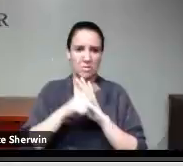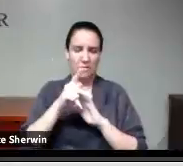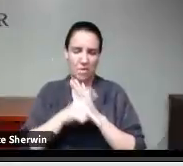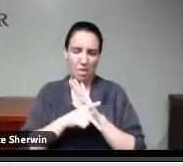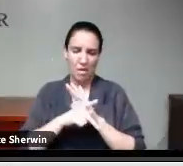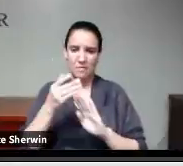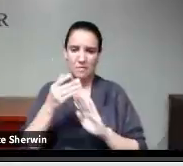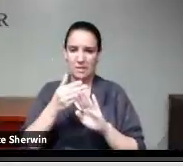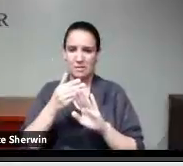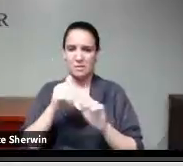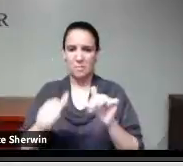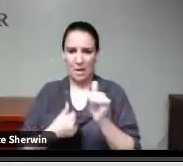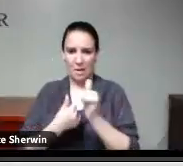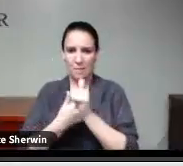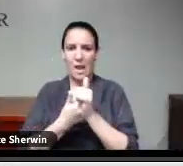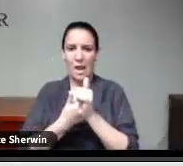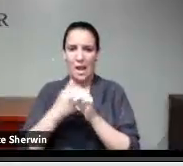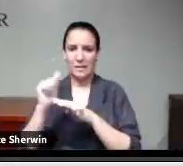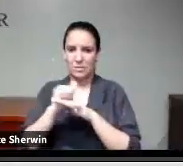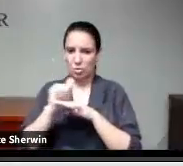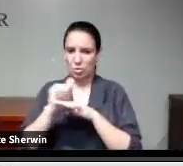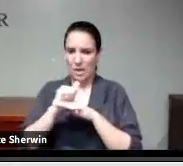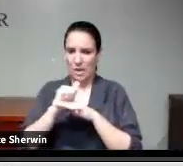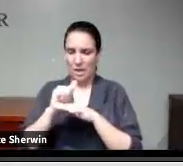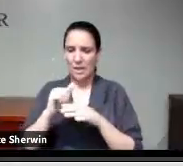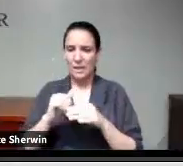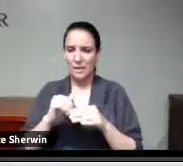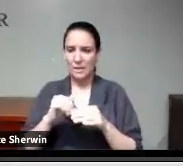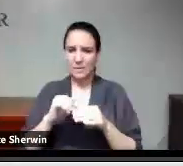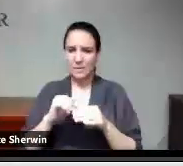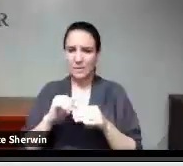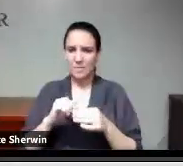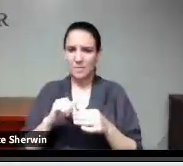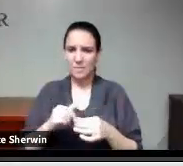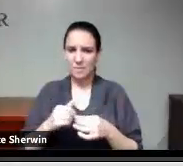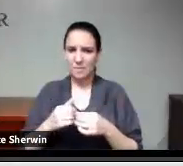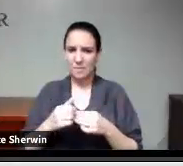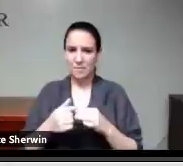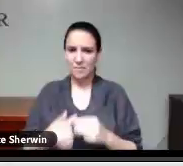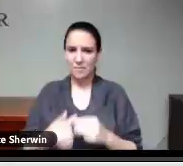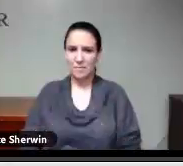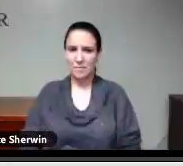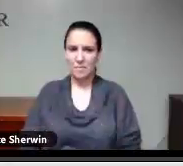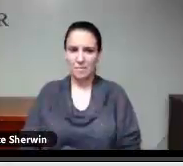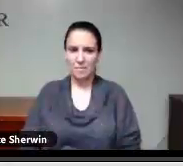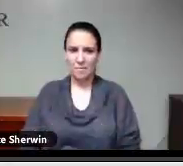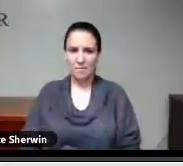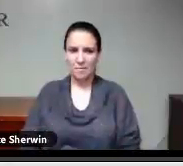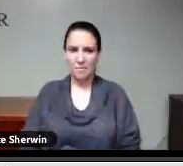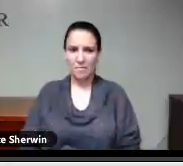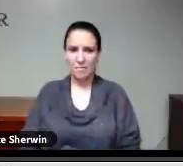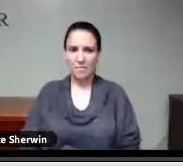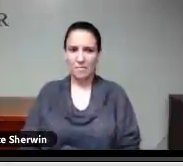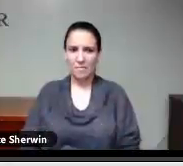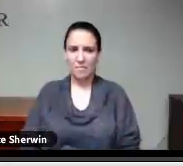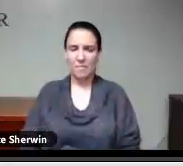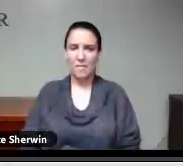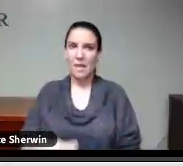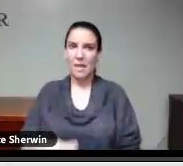behaviors. And that goes back to some of the culture general awareness that we talked about before. And then think about how